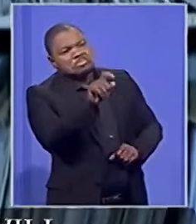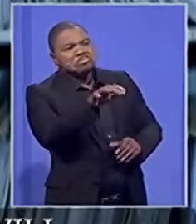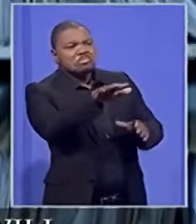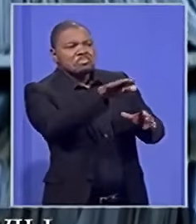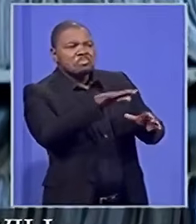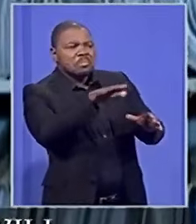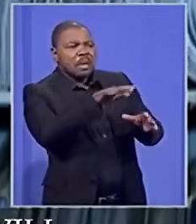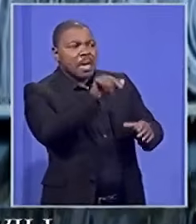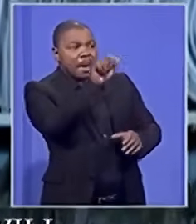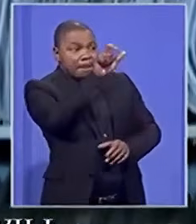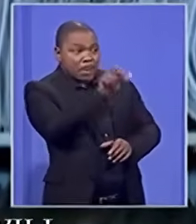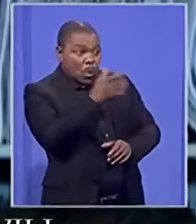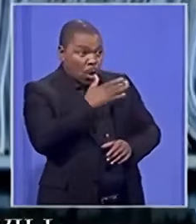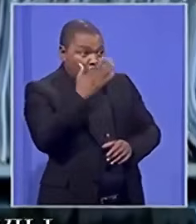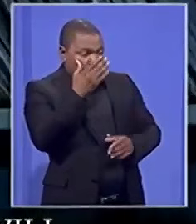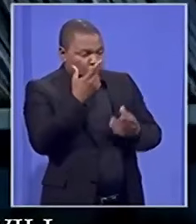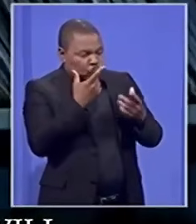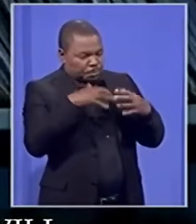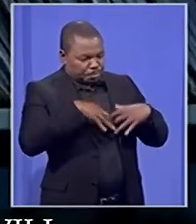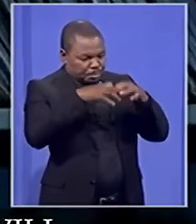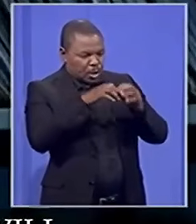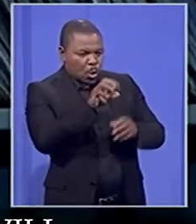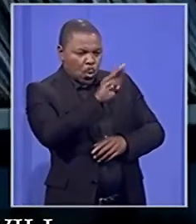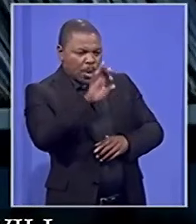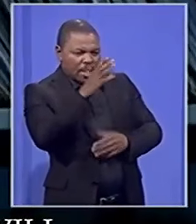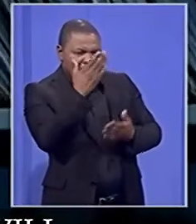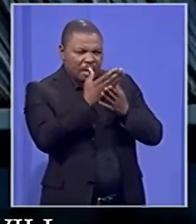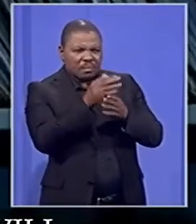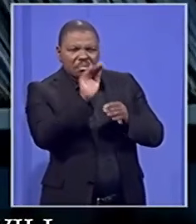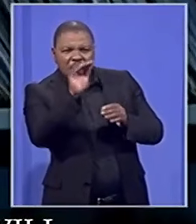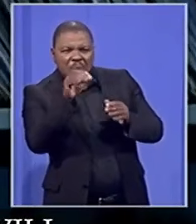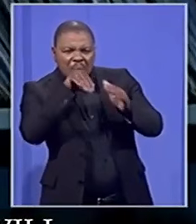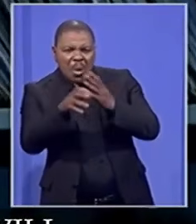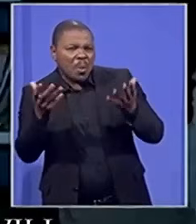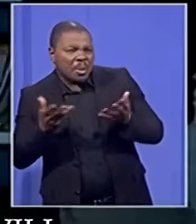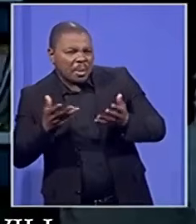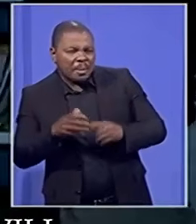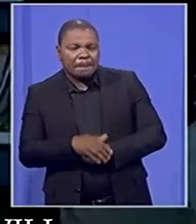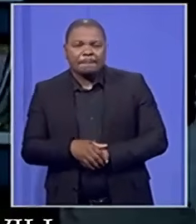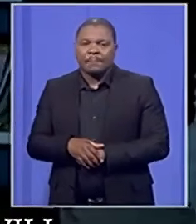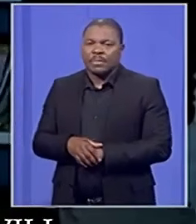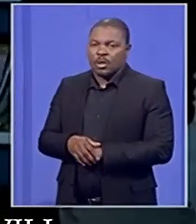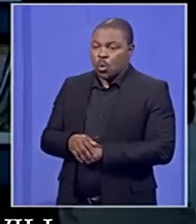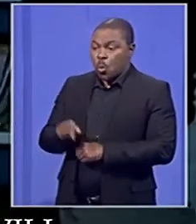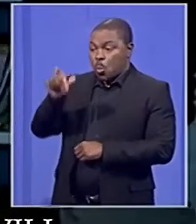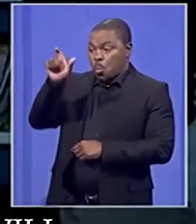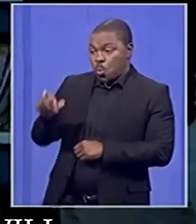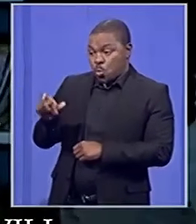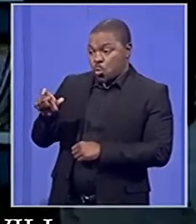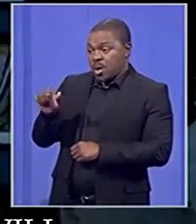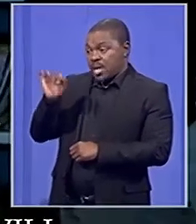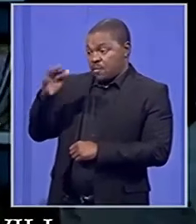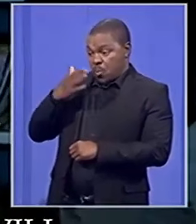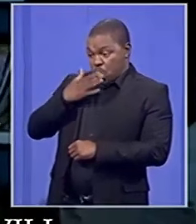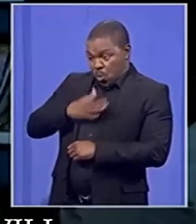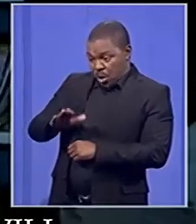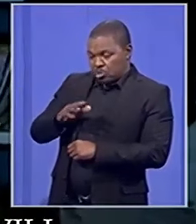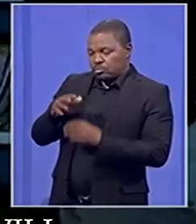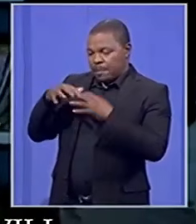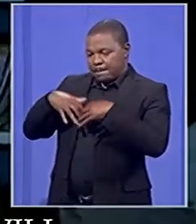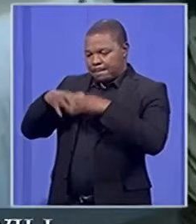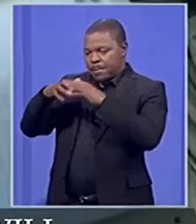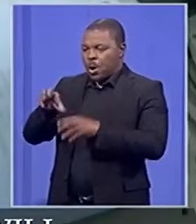bang a batla ho etsa will ya hae a ka leba hona. Motho a batlang ho etsa will a ka qala pele